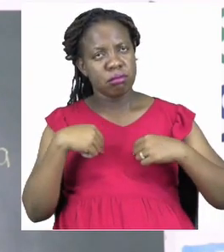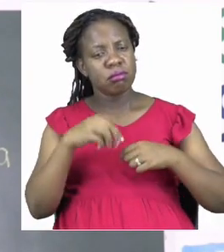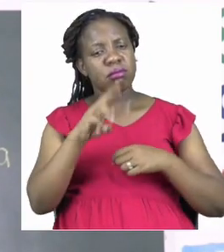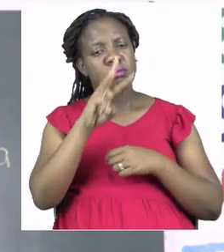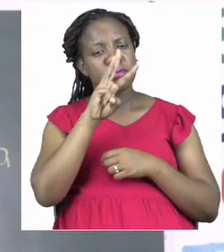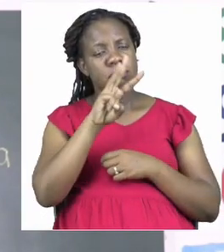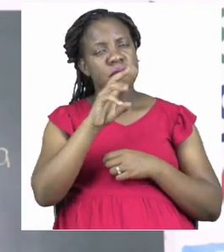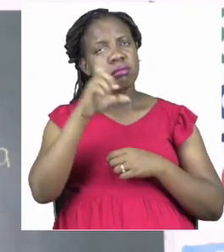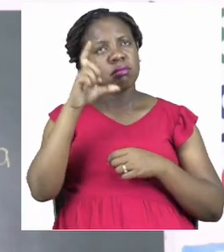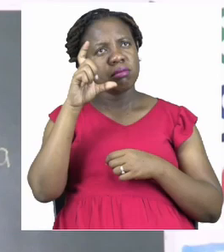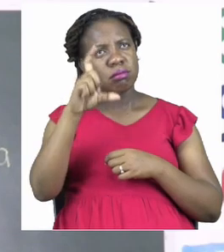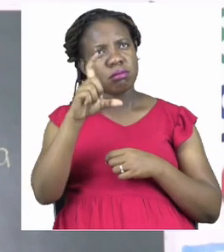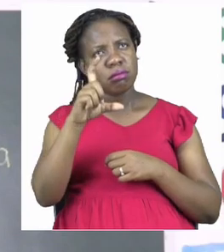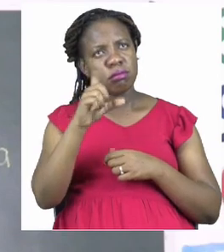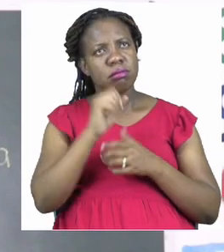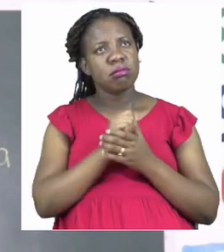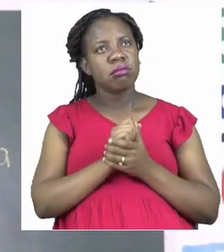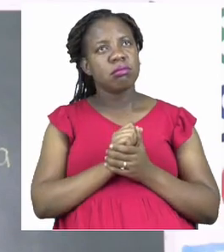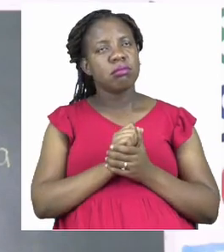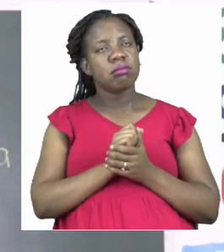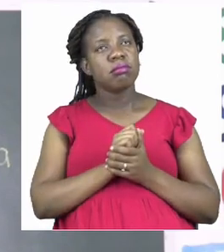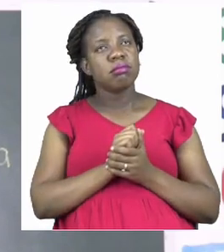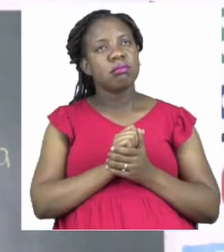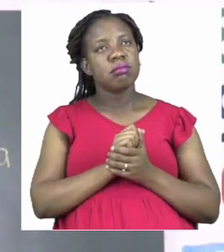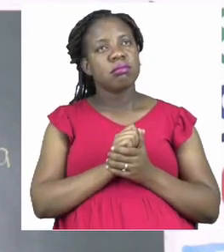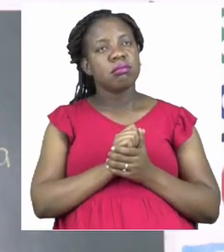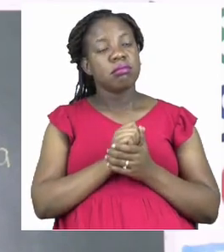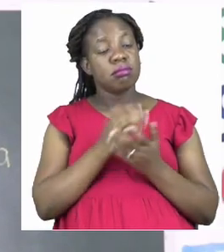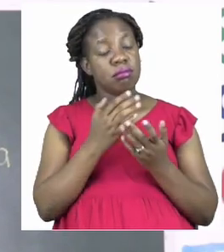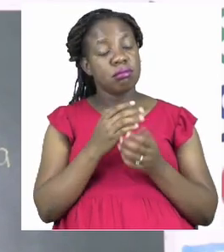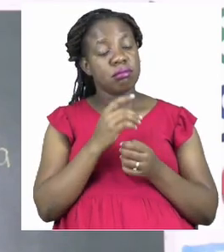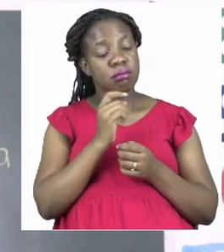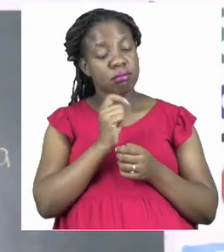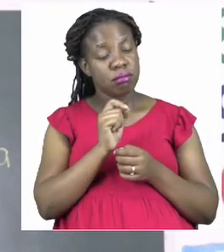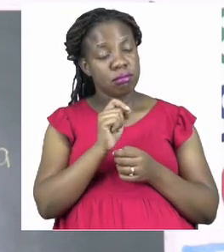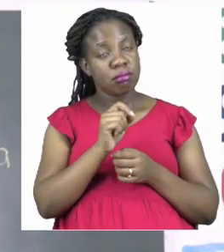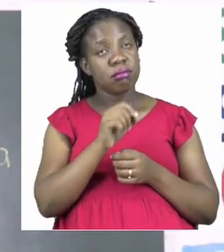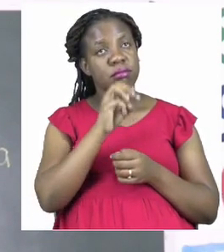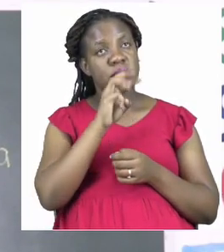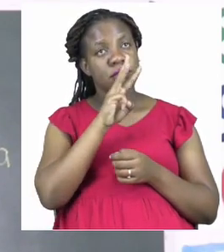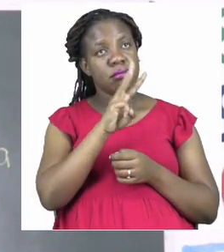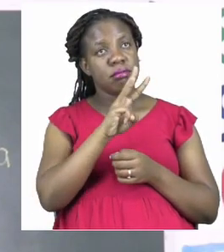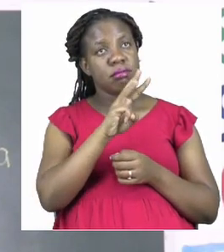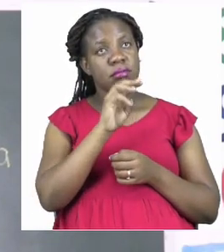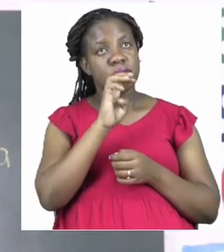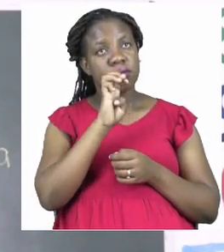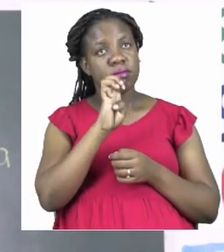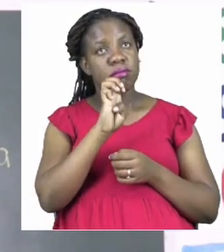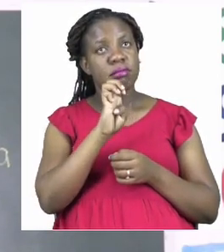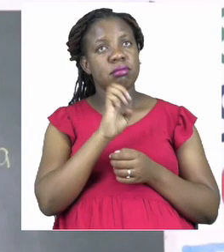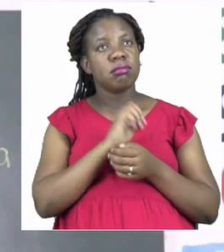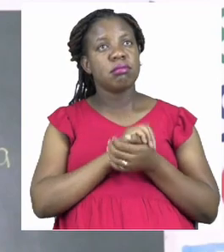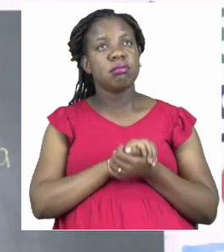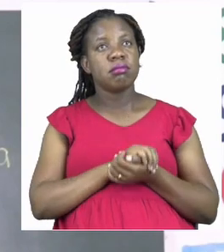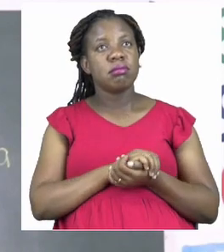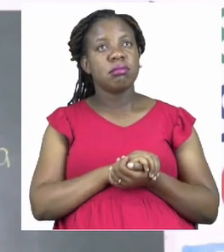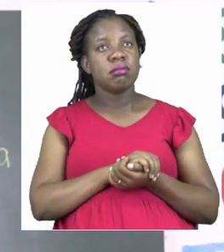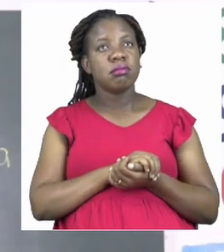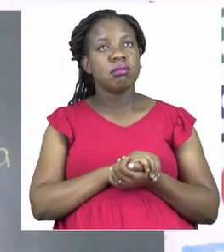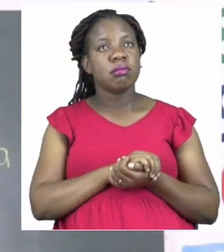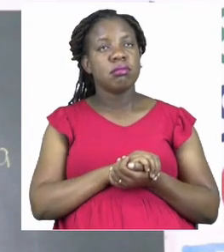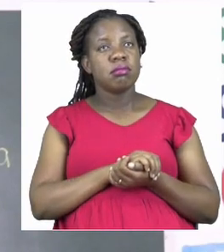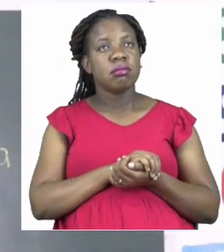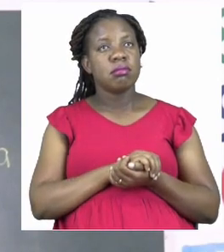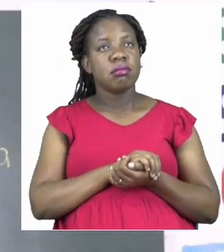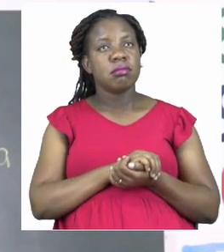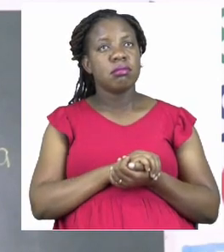say we. That is the first part of our sentence. We're going to go ahead and cancel it so that